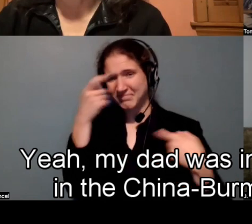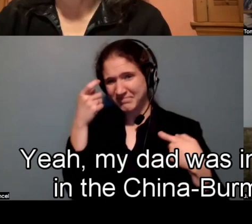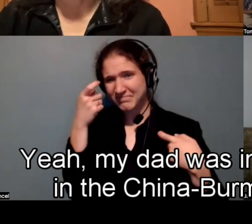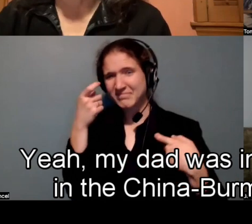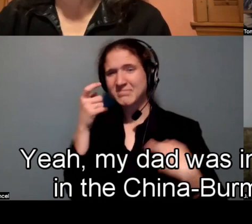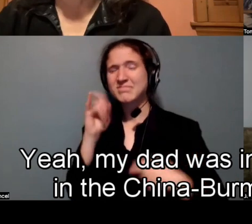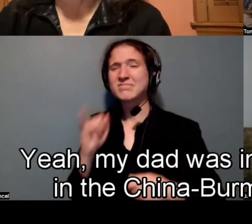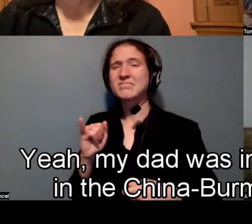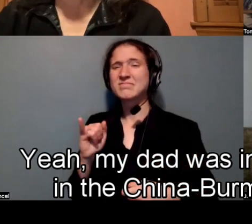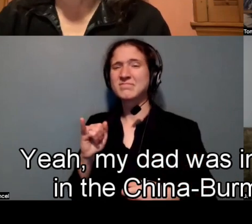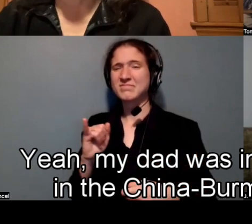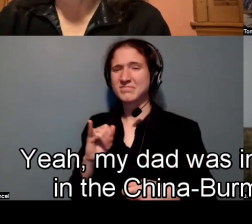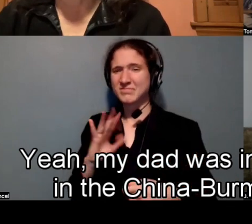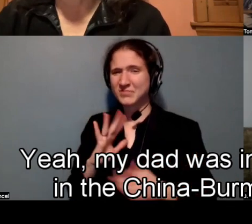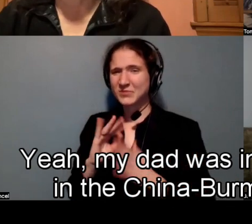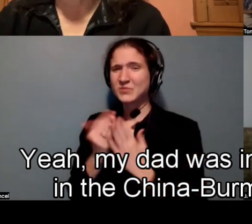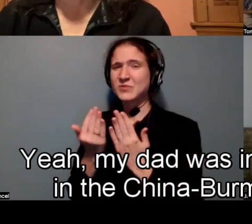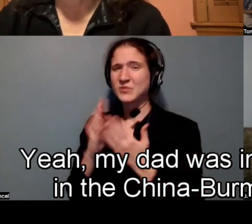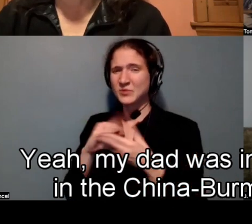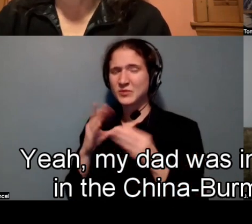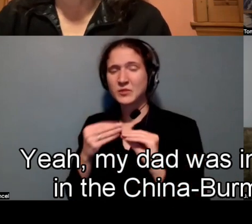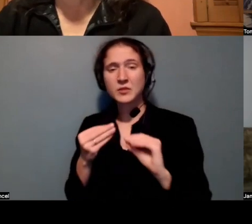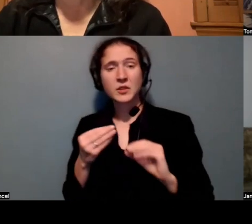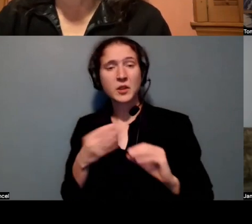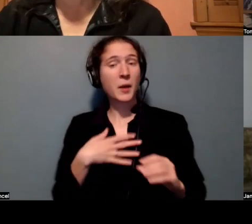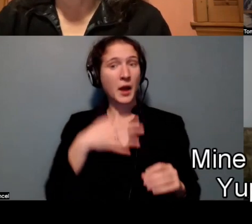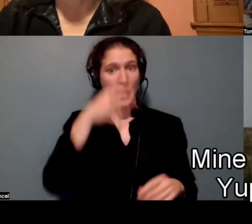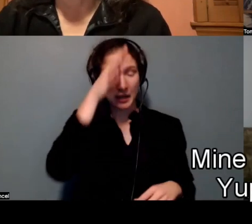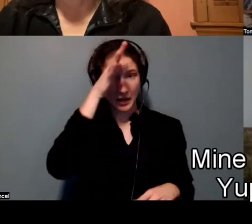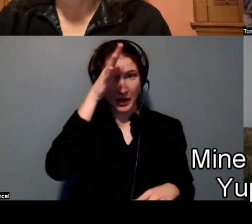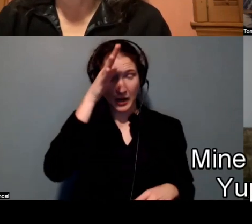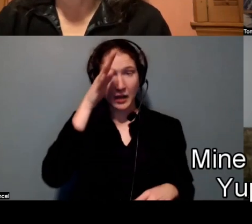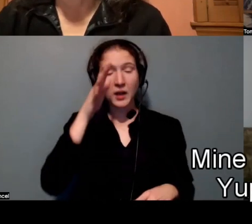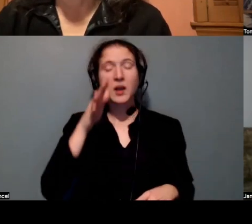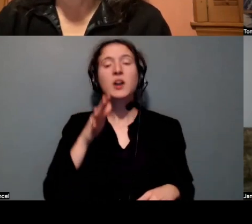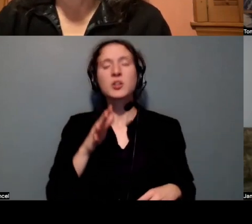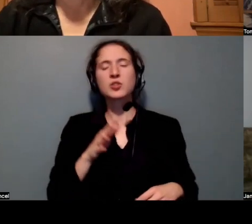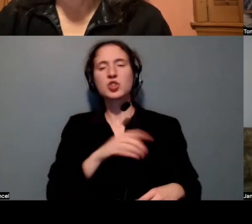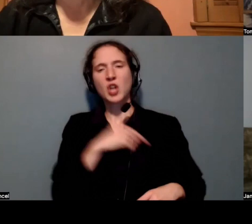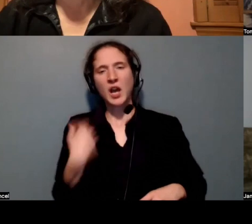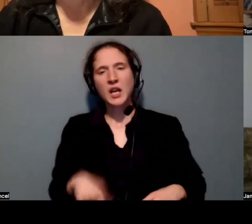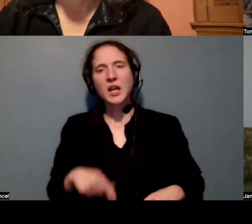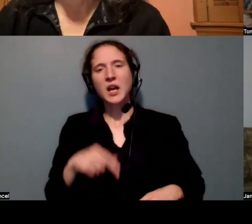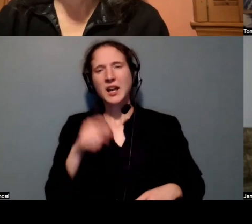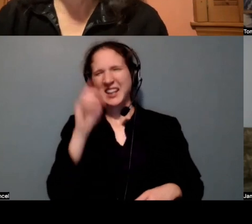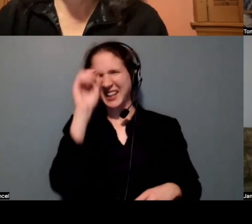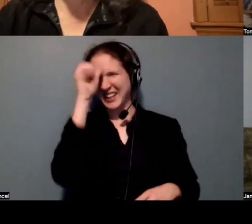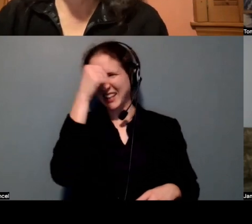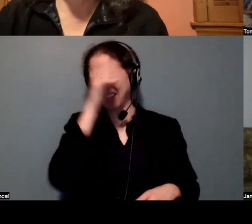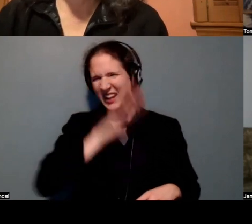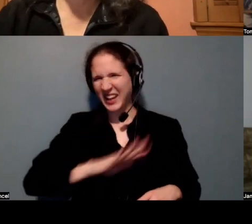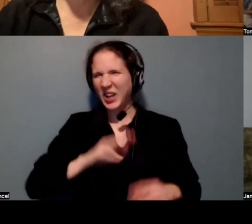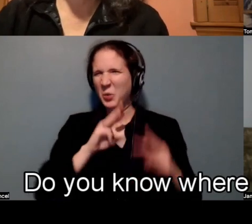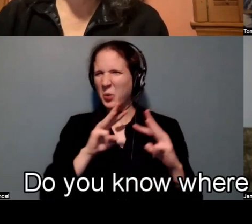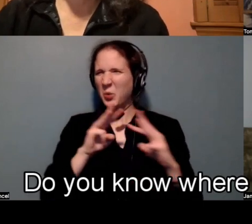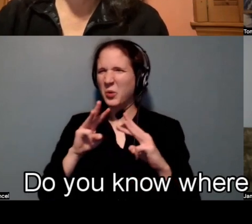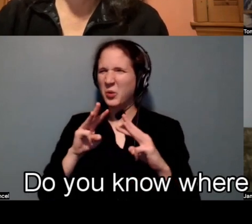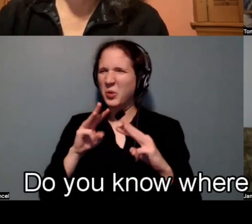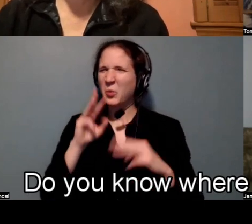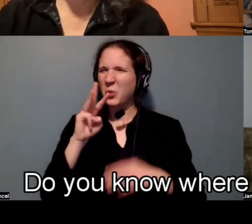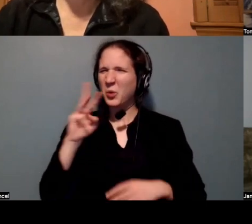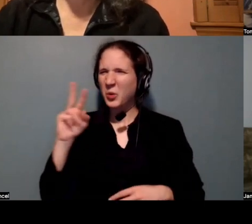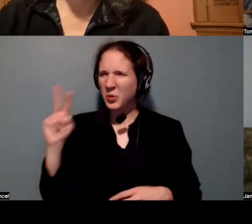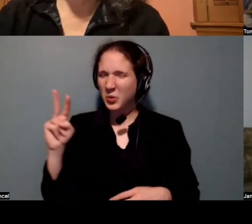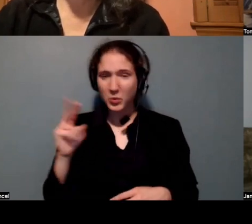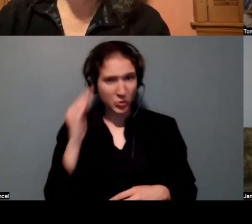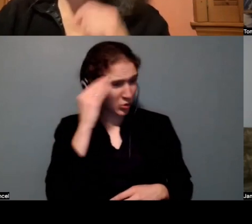in World War II, but in the China, Burma, India theater. But Mine too. nevertheless, yep. Yeah. Do you know And where he was